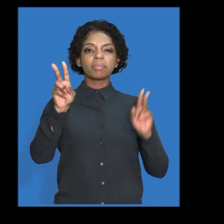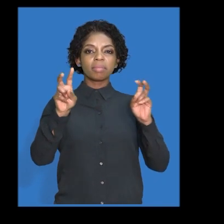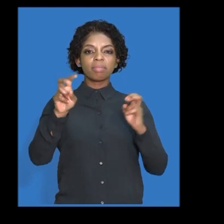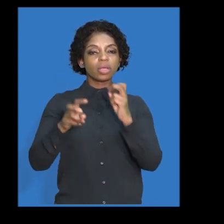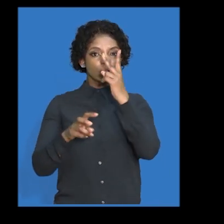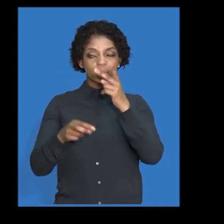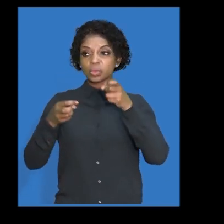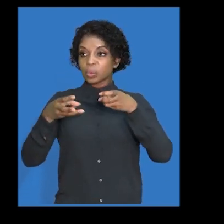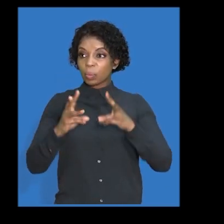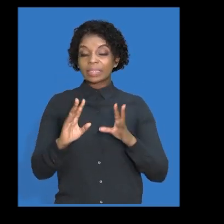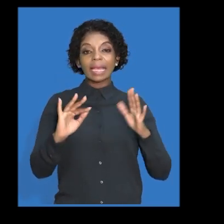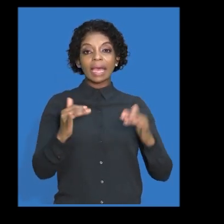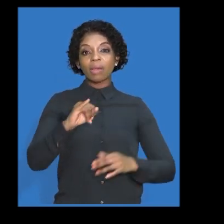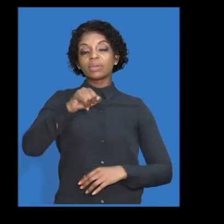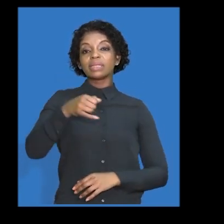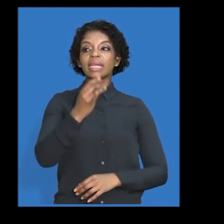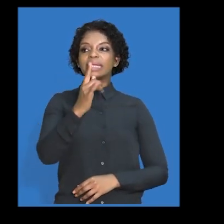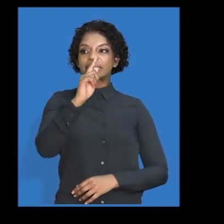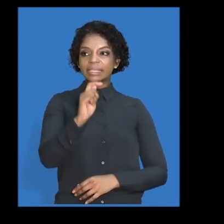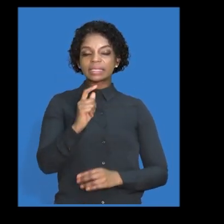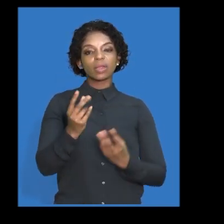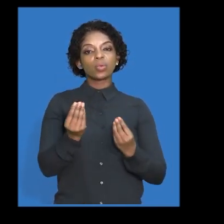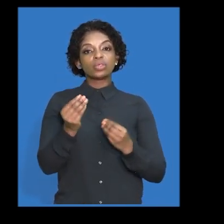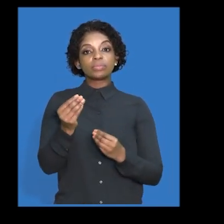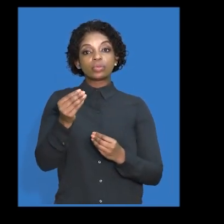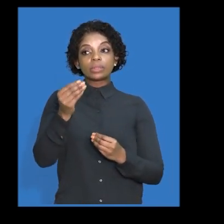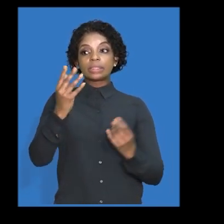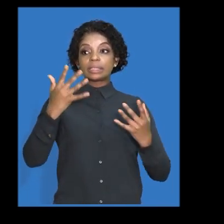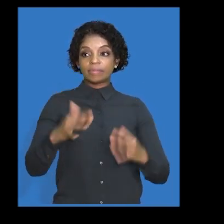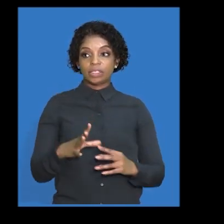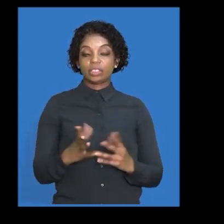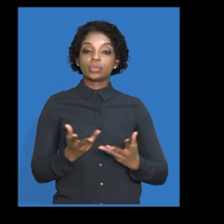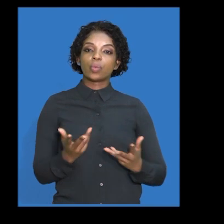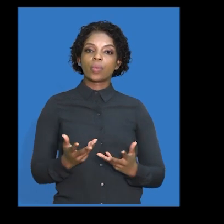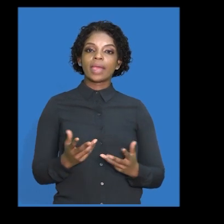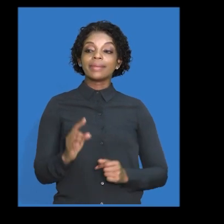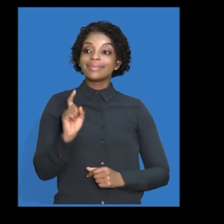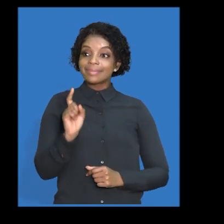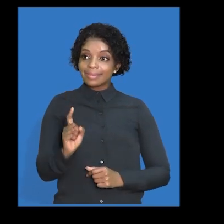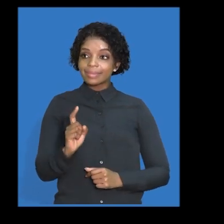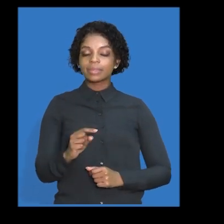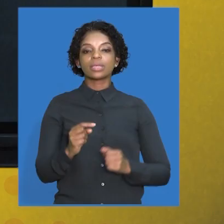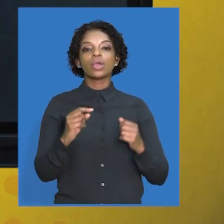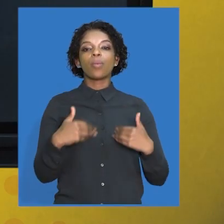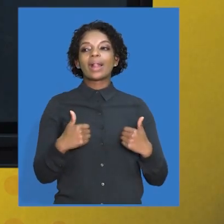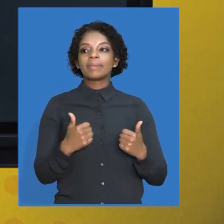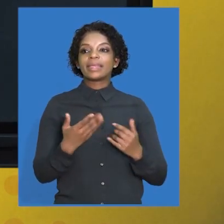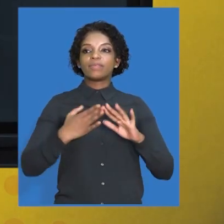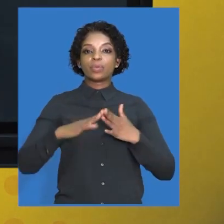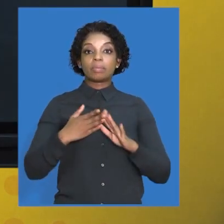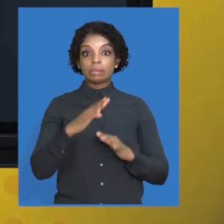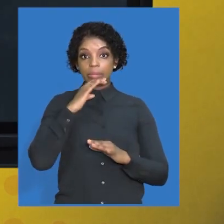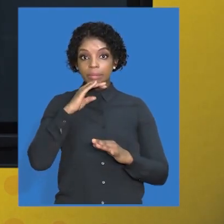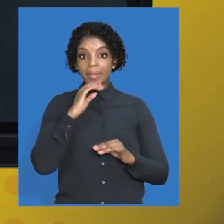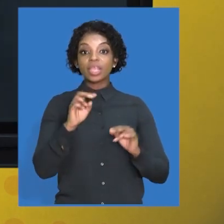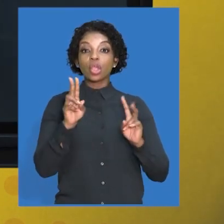JT contributed to the well-being of their community. All right, it is vital when they say quote, please, you need to insert